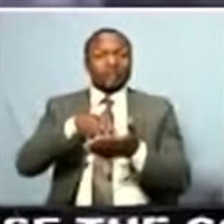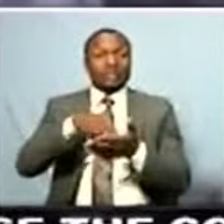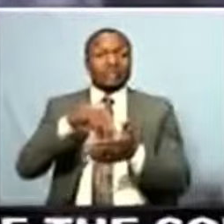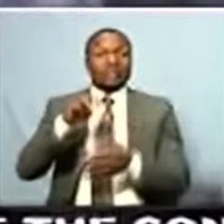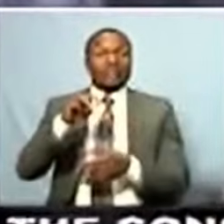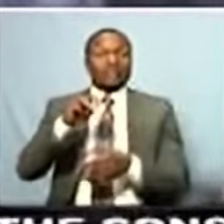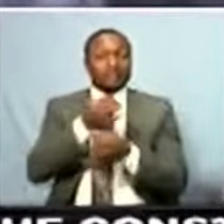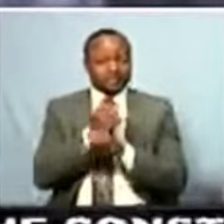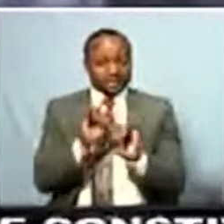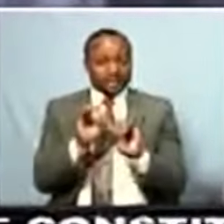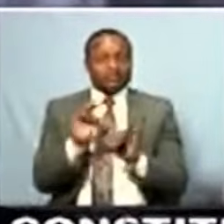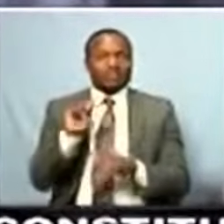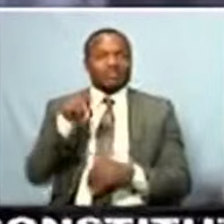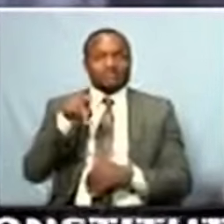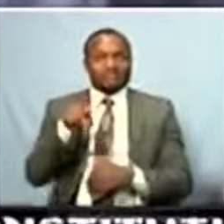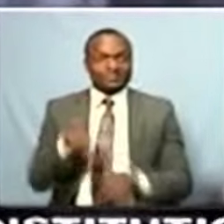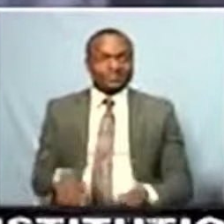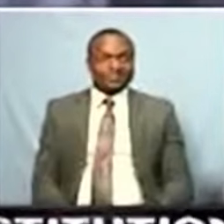independents?